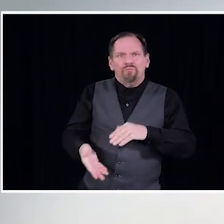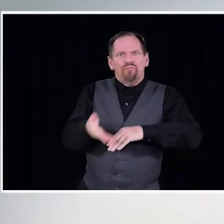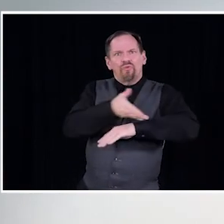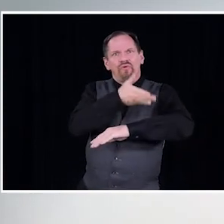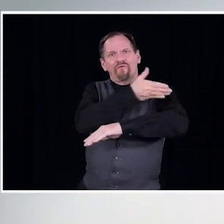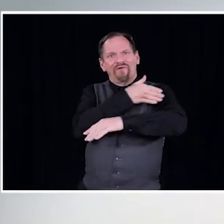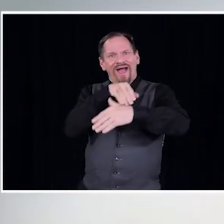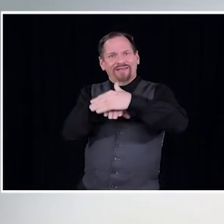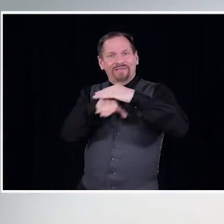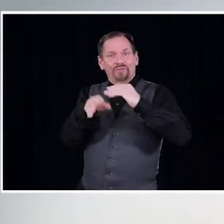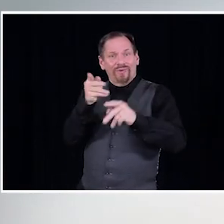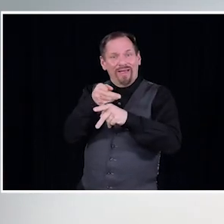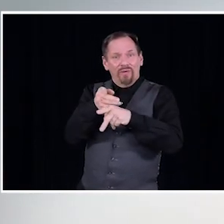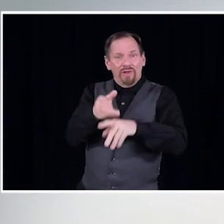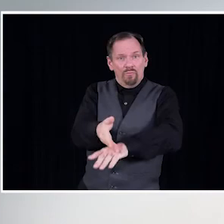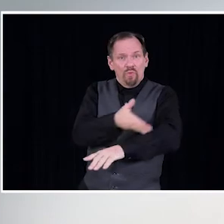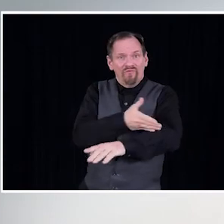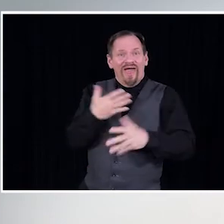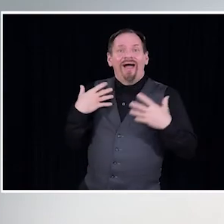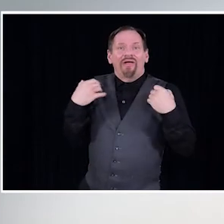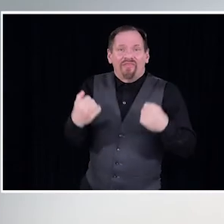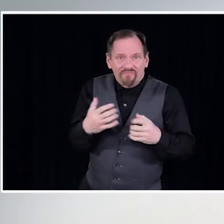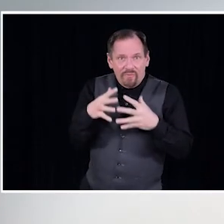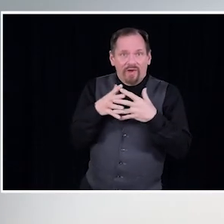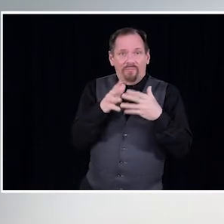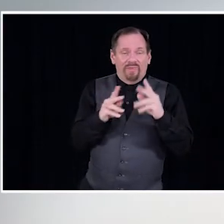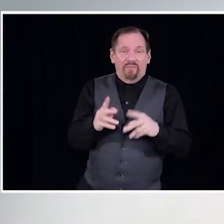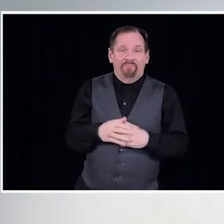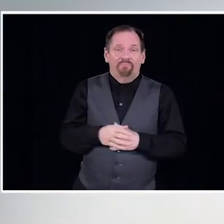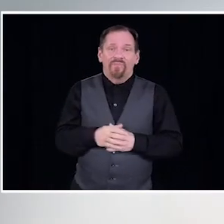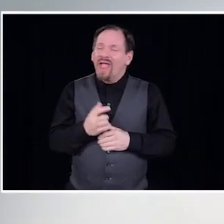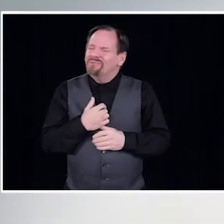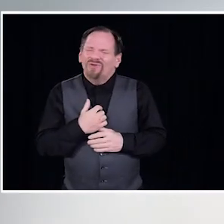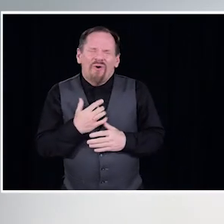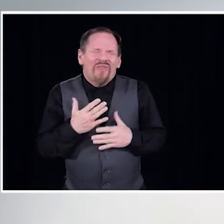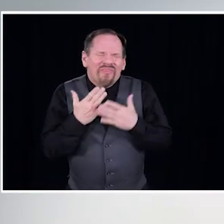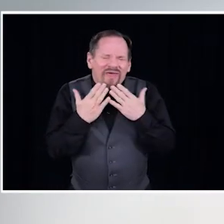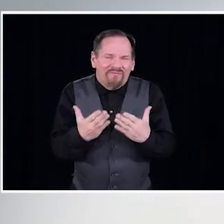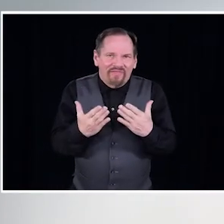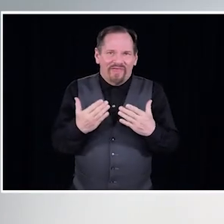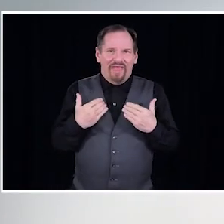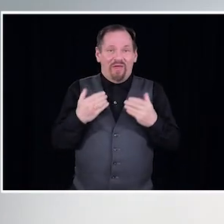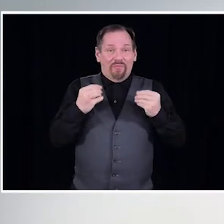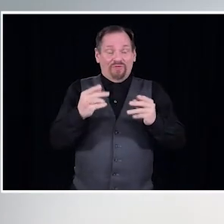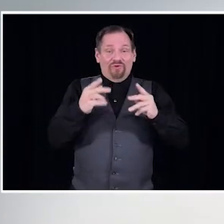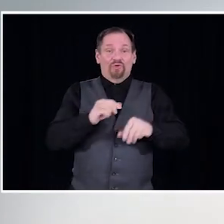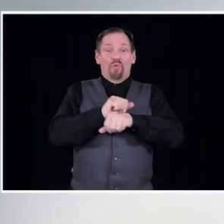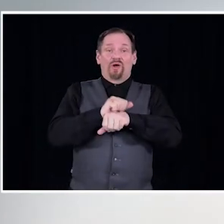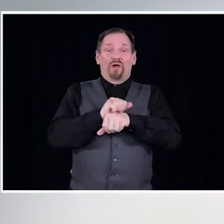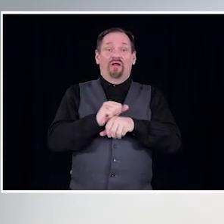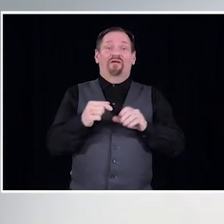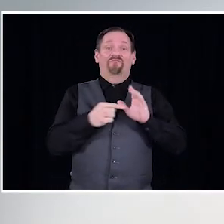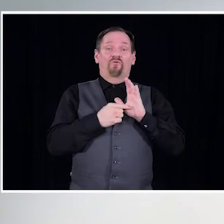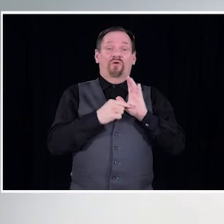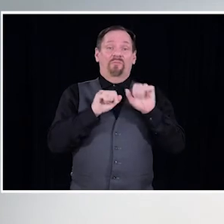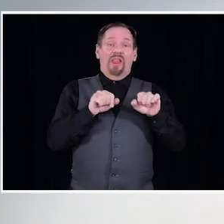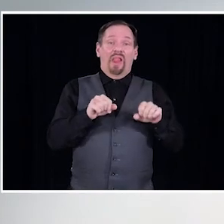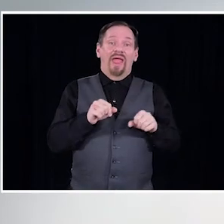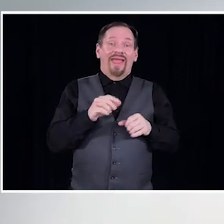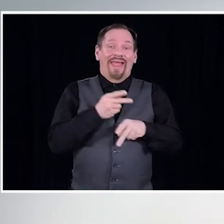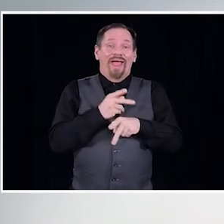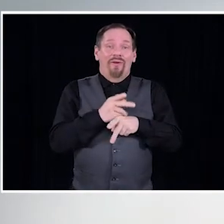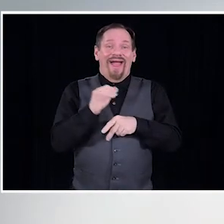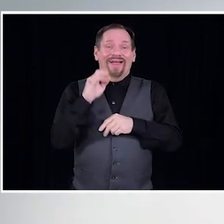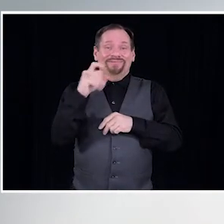care and improve the health of the American people. I'm so grateful that I had a chance to work on the Affordable Care Act